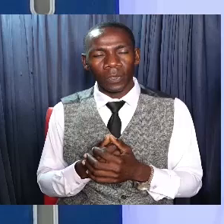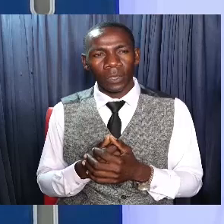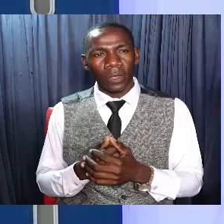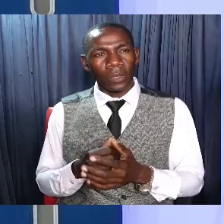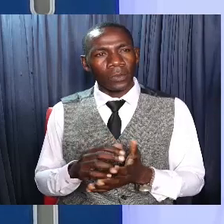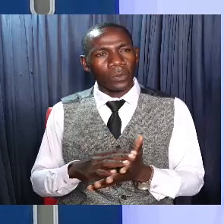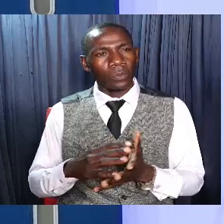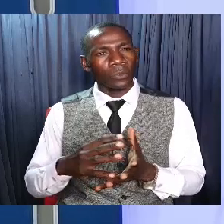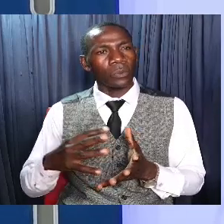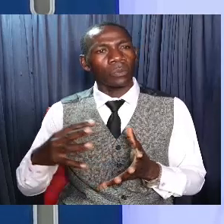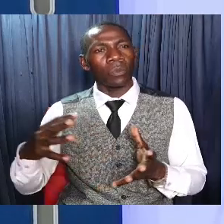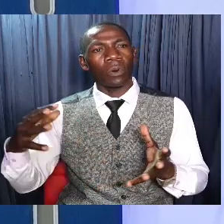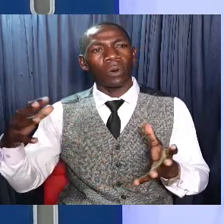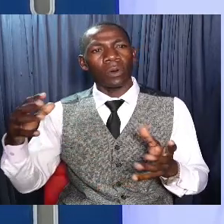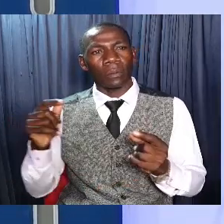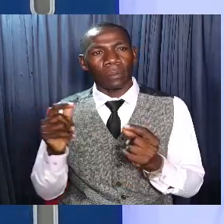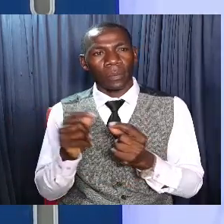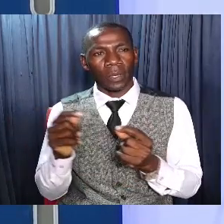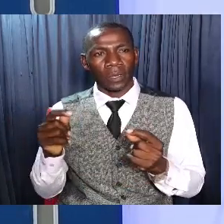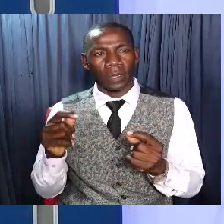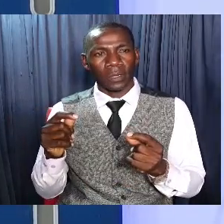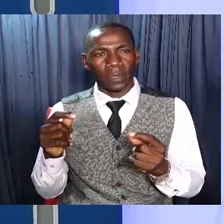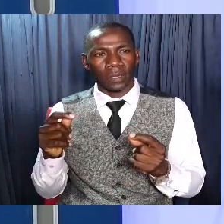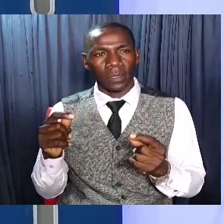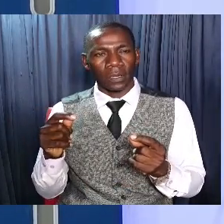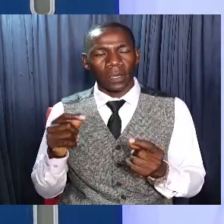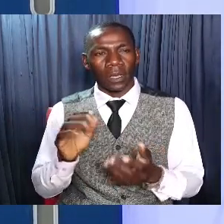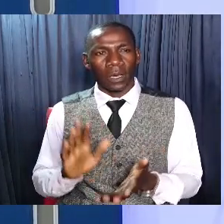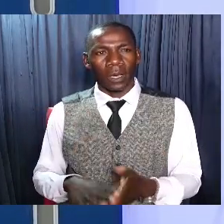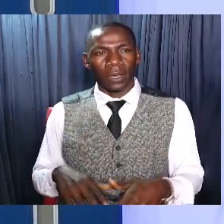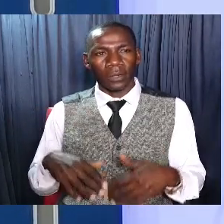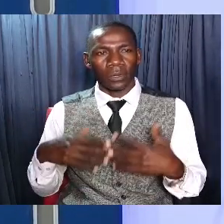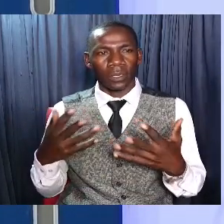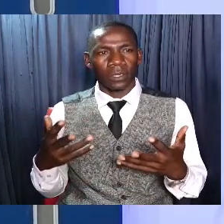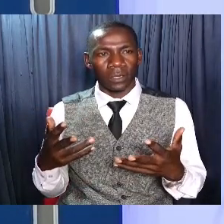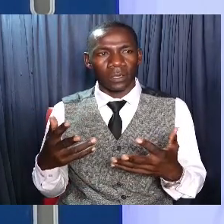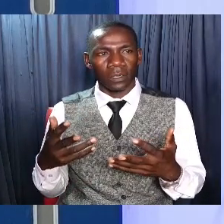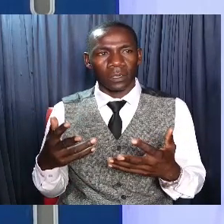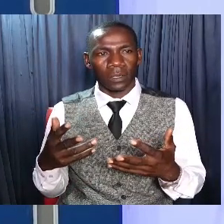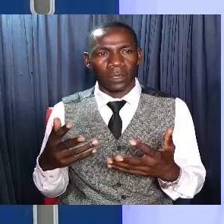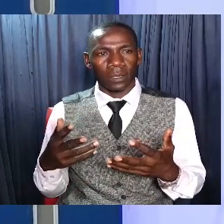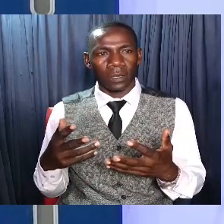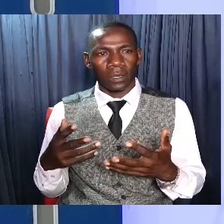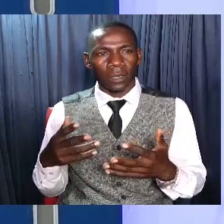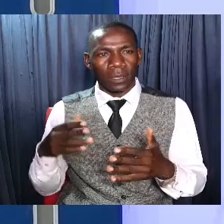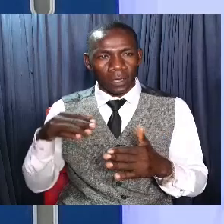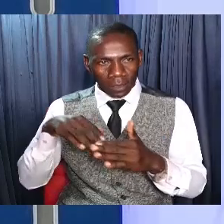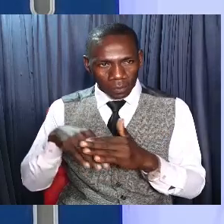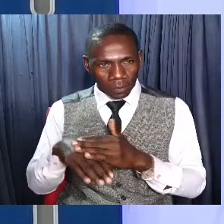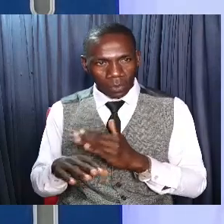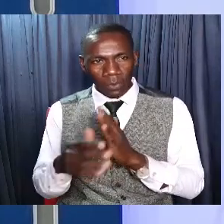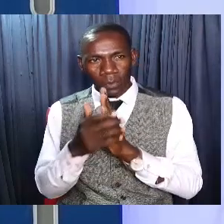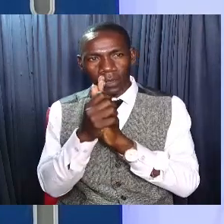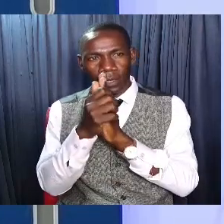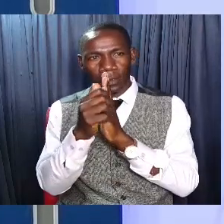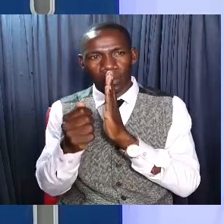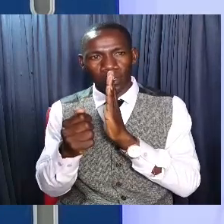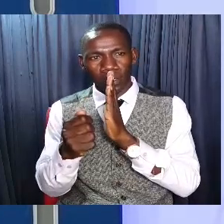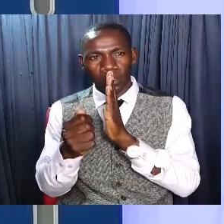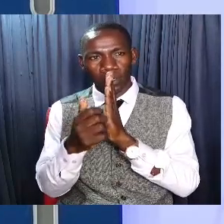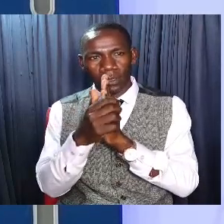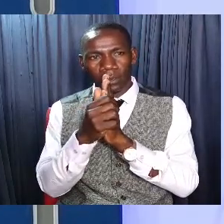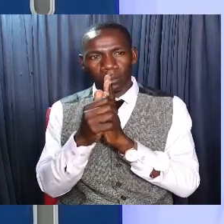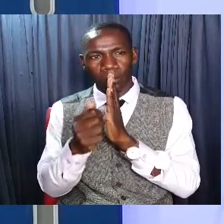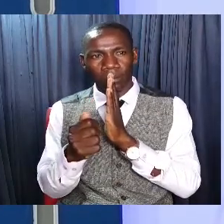Ikazidi kabisa. It was seriously and surpassing. Hallelujah. Hallelujah. Kabidi ameenda kwa wataalamu. She had to go to the